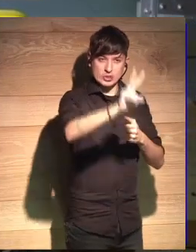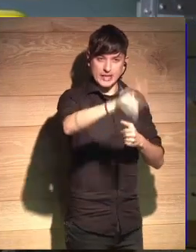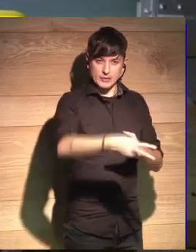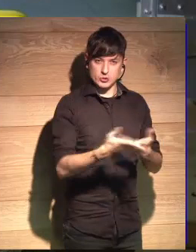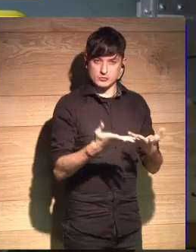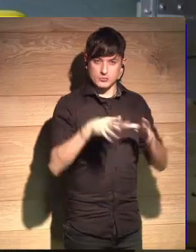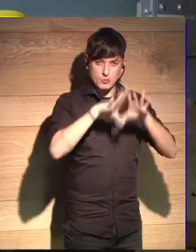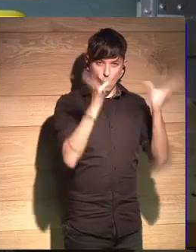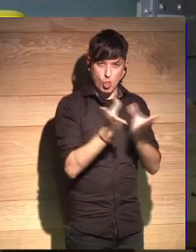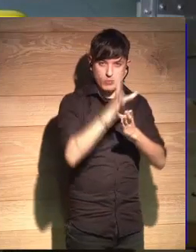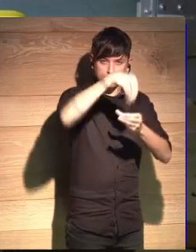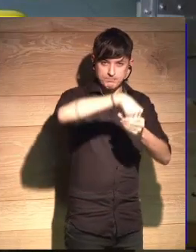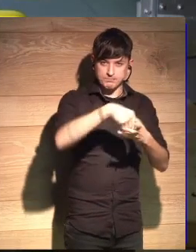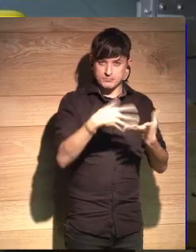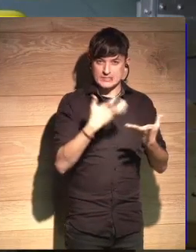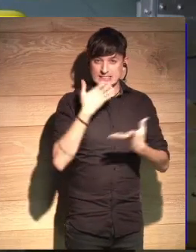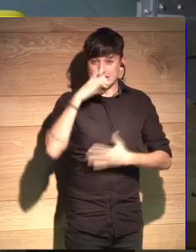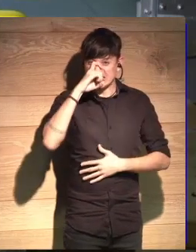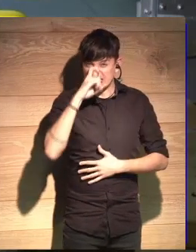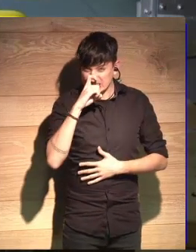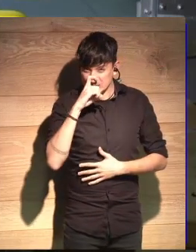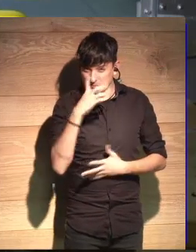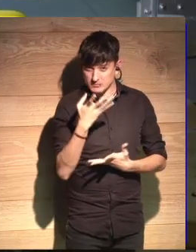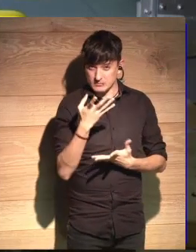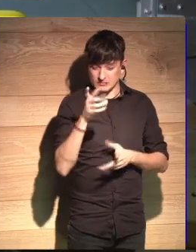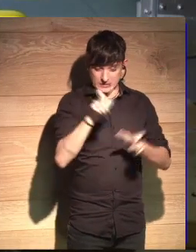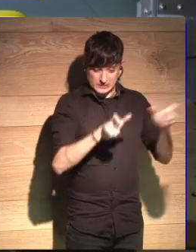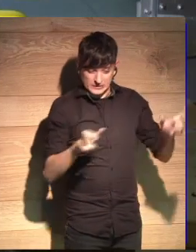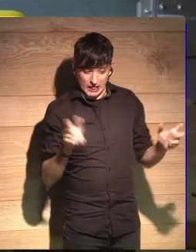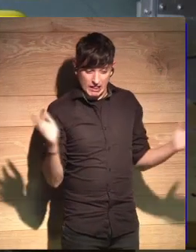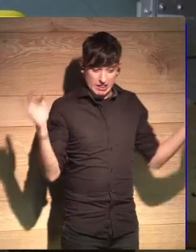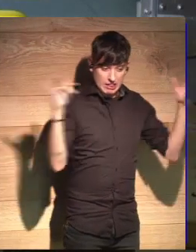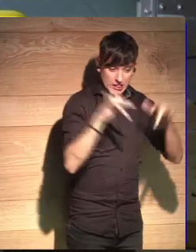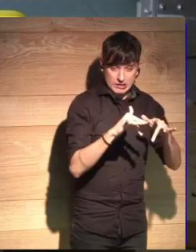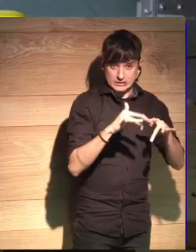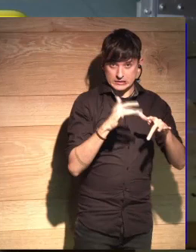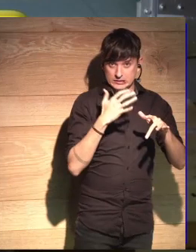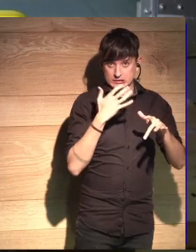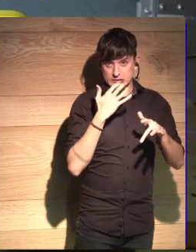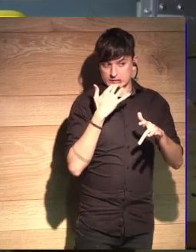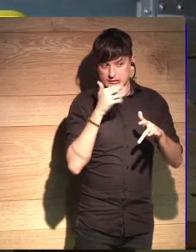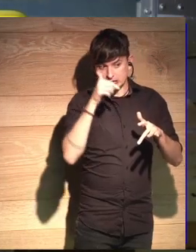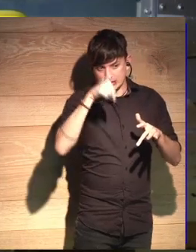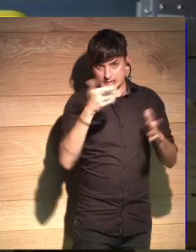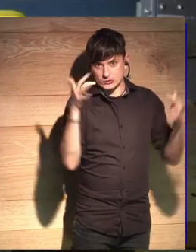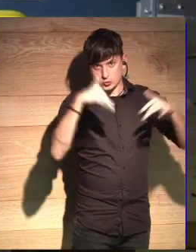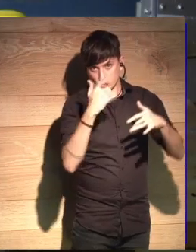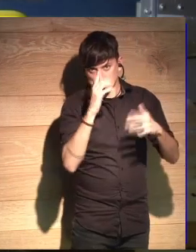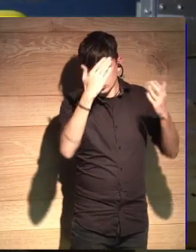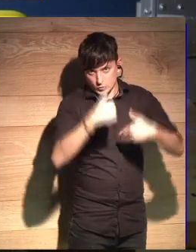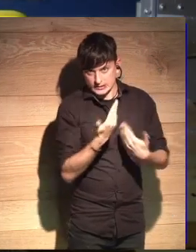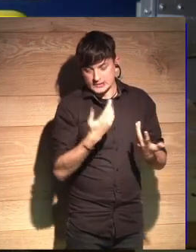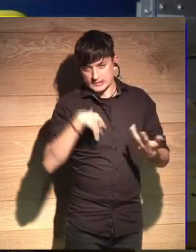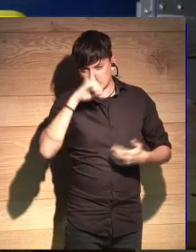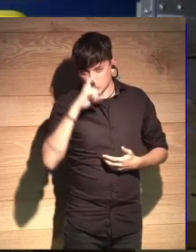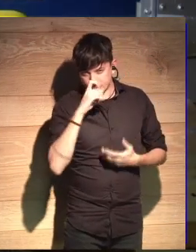the staying and to the will be and will stay. And for those of you who were here and for those who